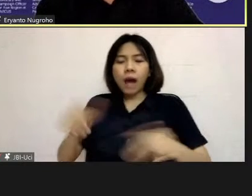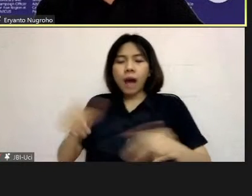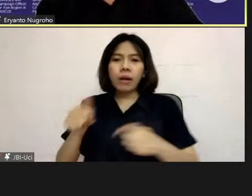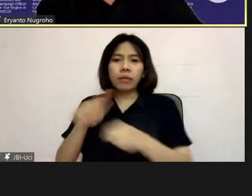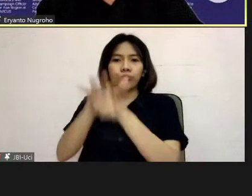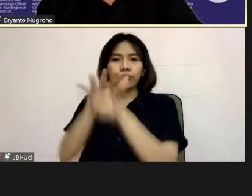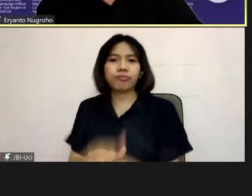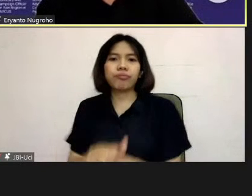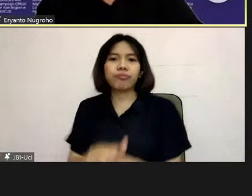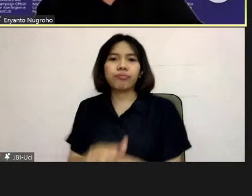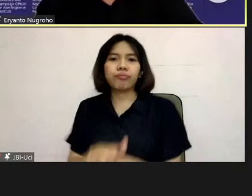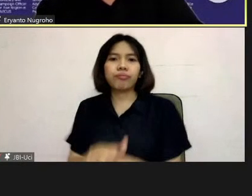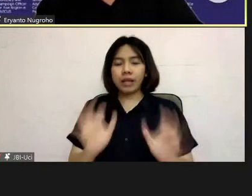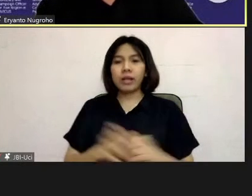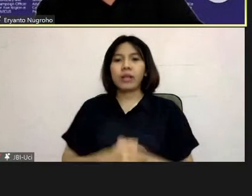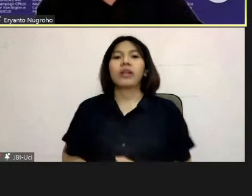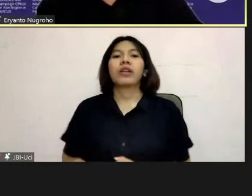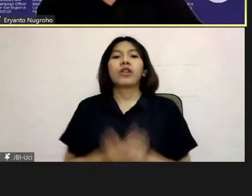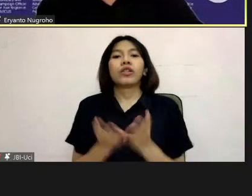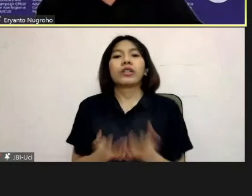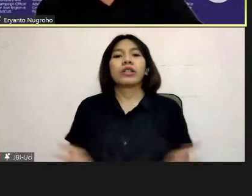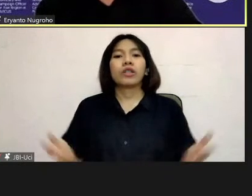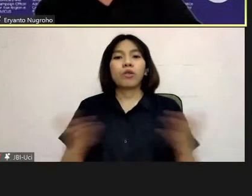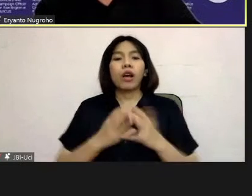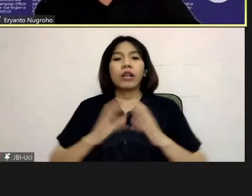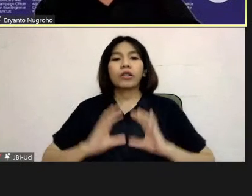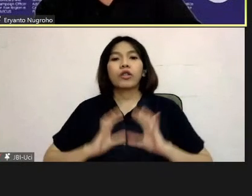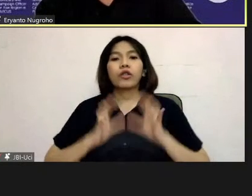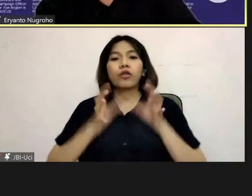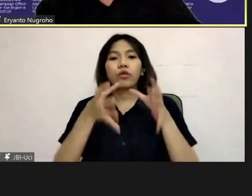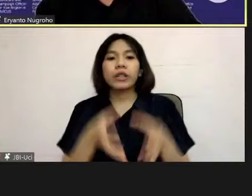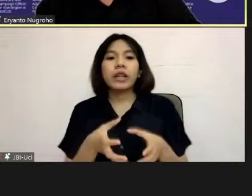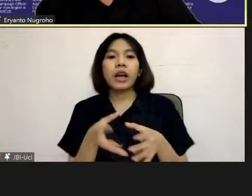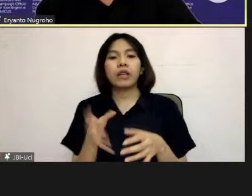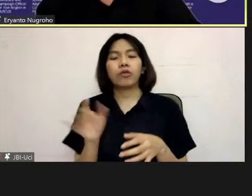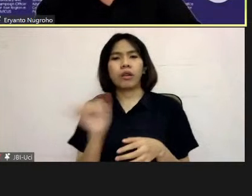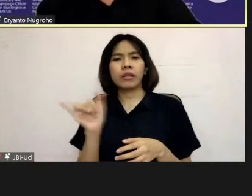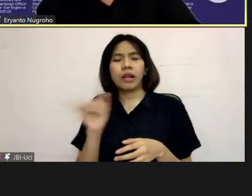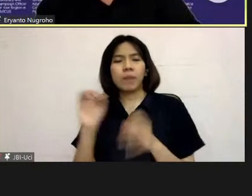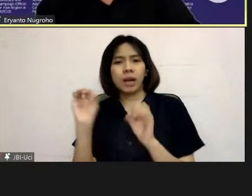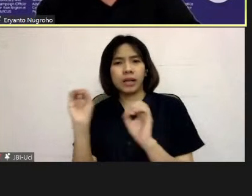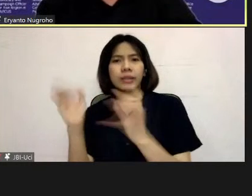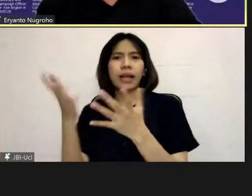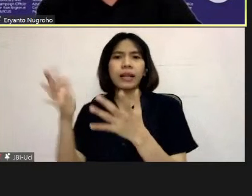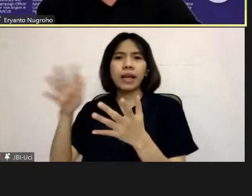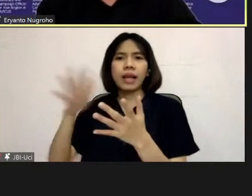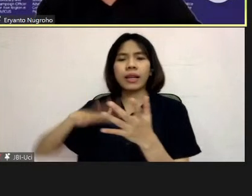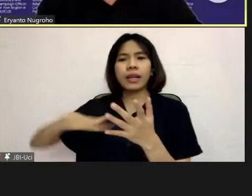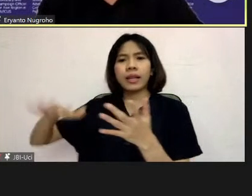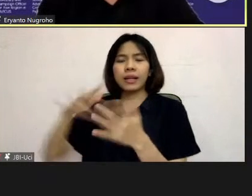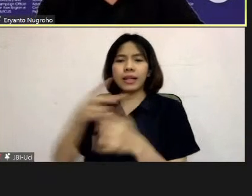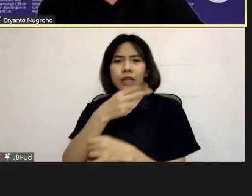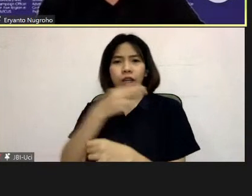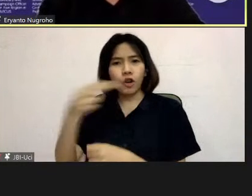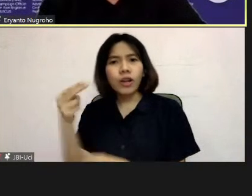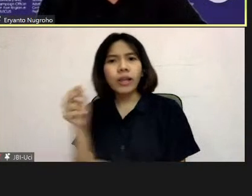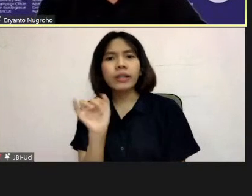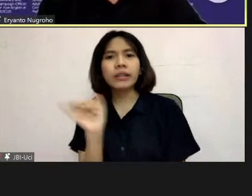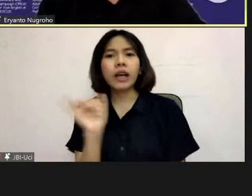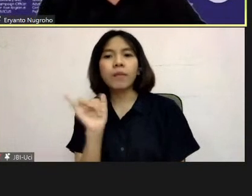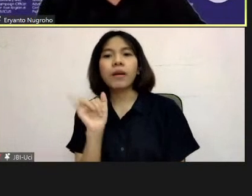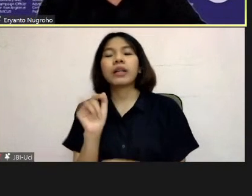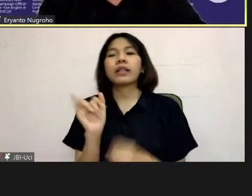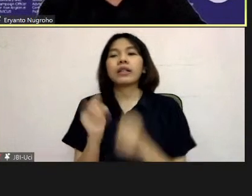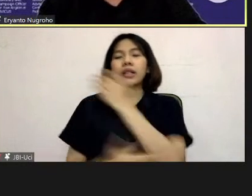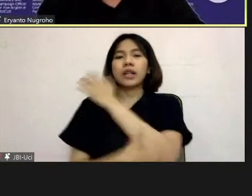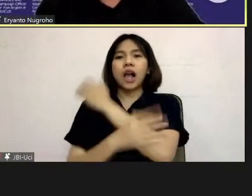And the global phenomenon of the shrinking civic space is also happening in Indonesia and other